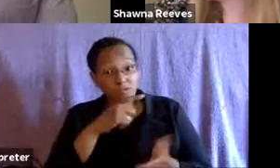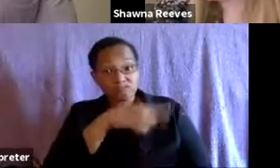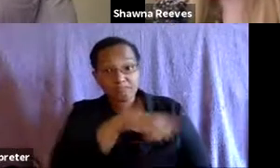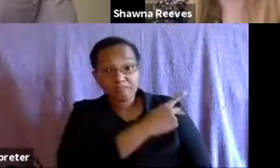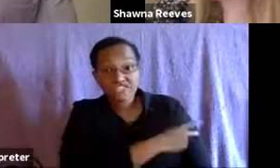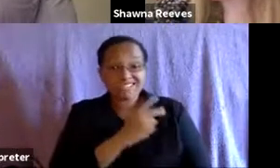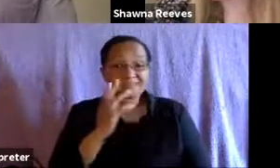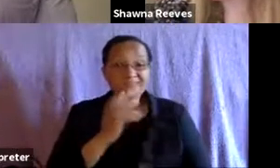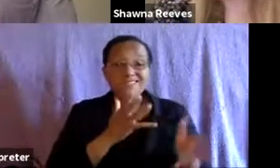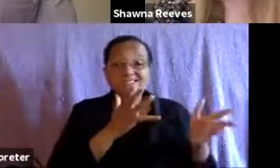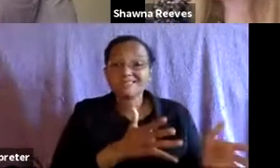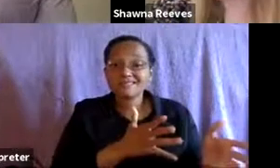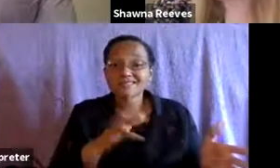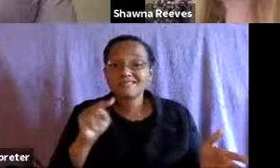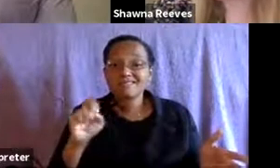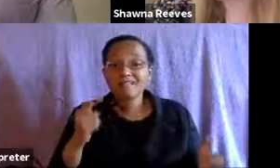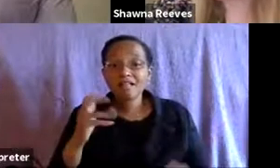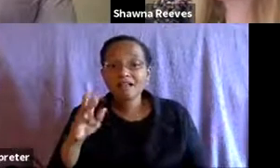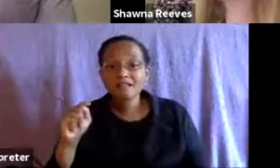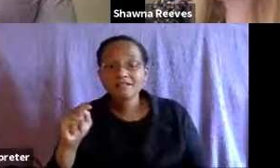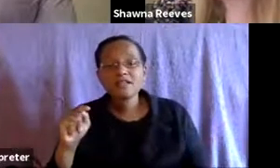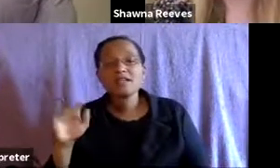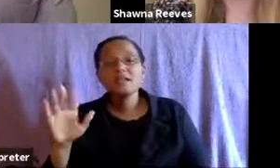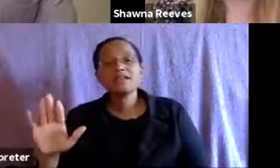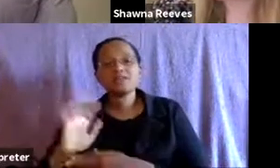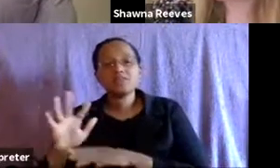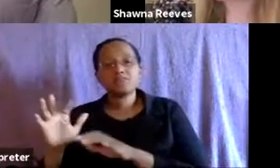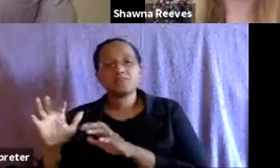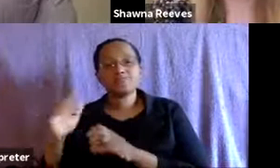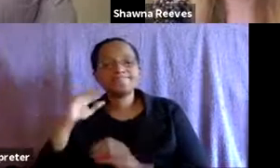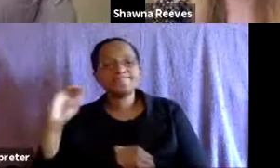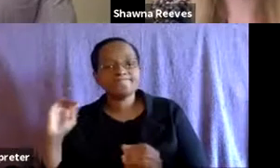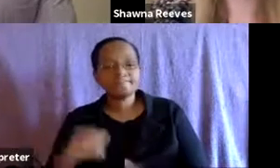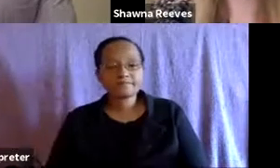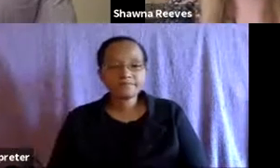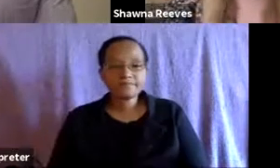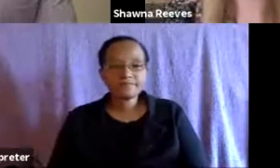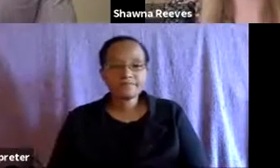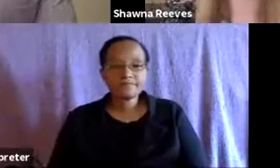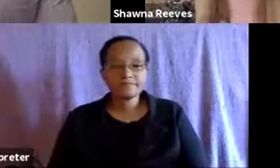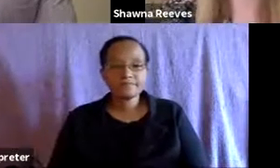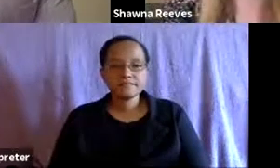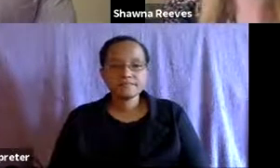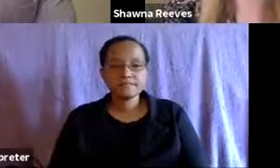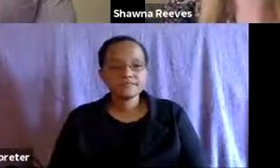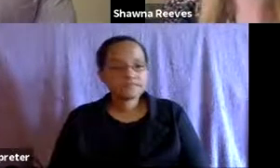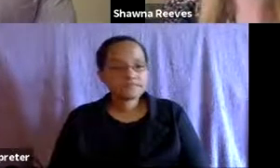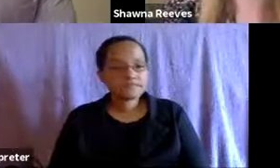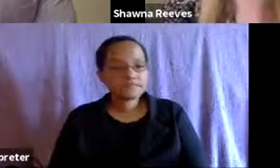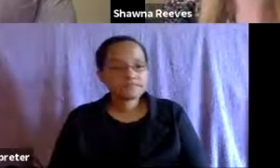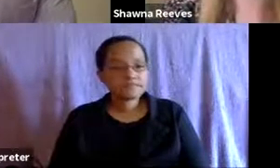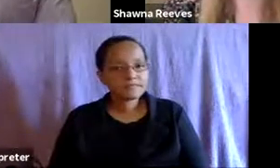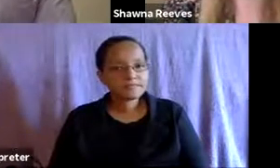sometimes neglect. If I were to give a snapshot of the types of abuse that we're focusing on during the pandemic, we're focusing on